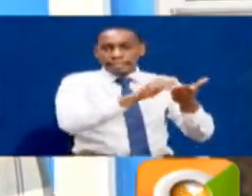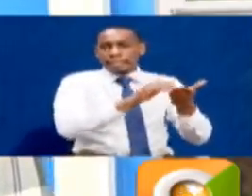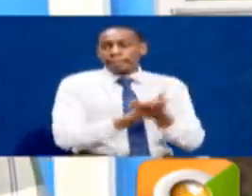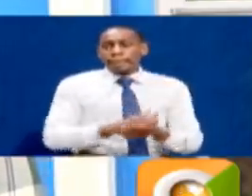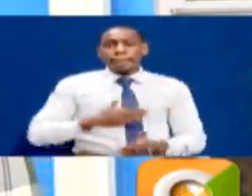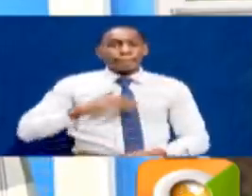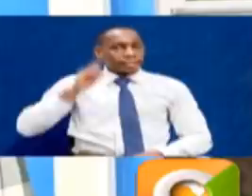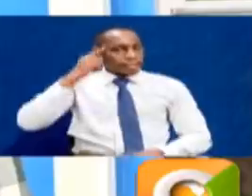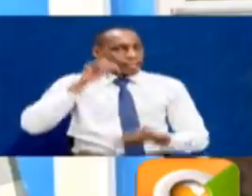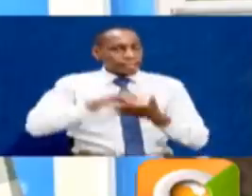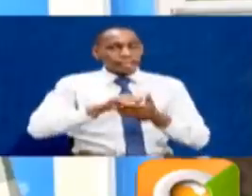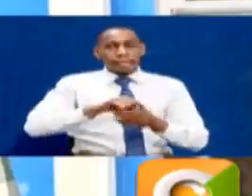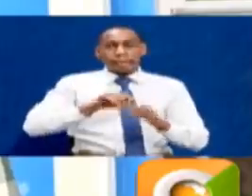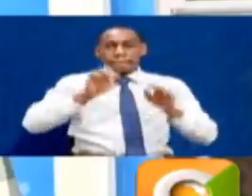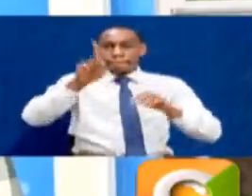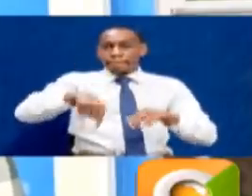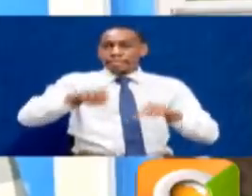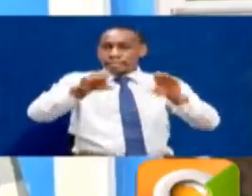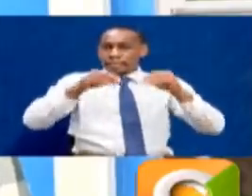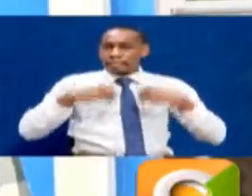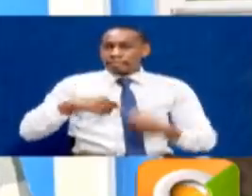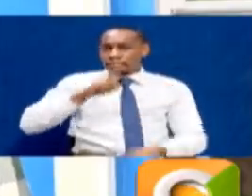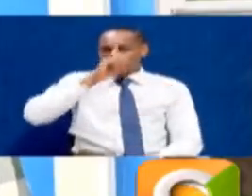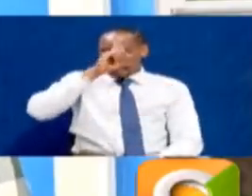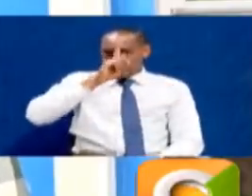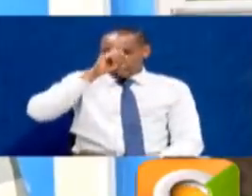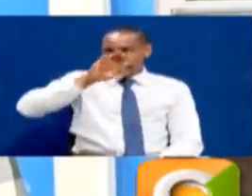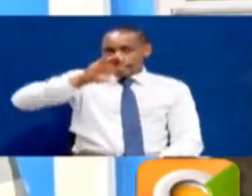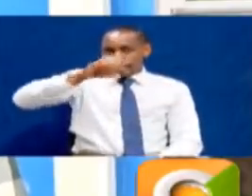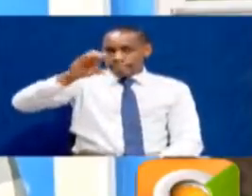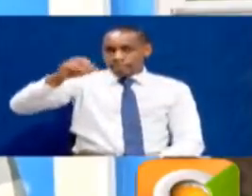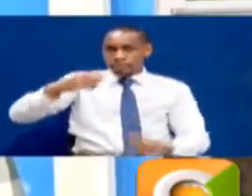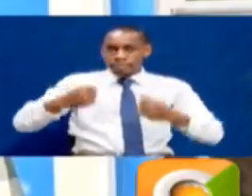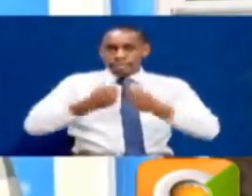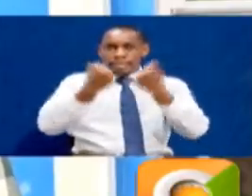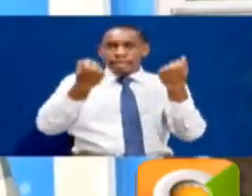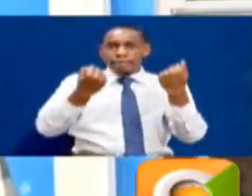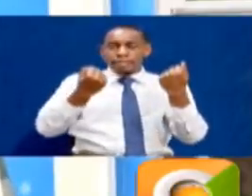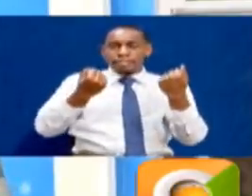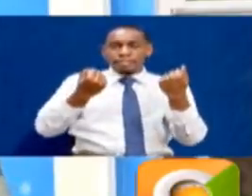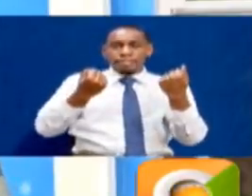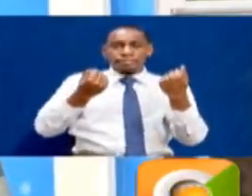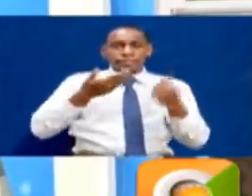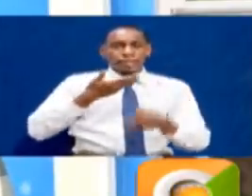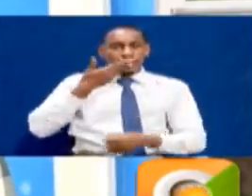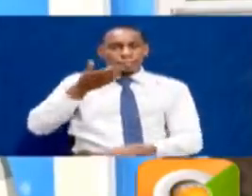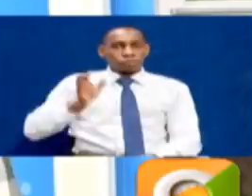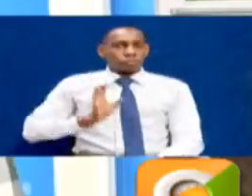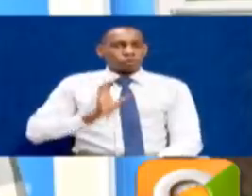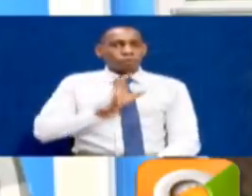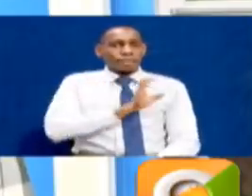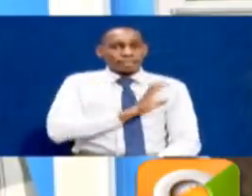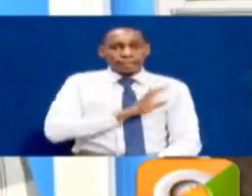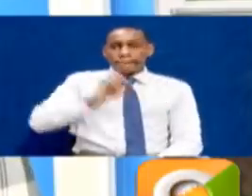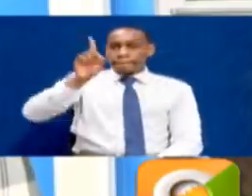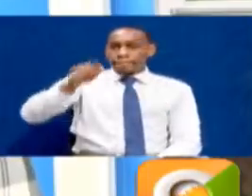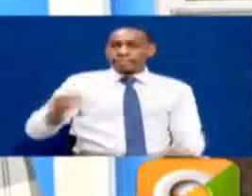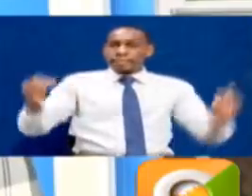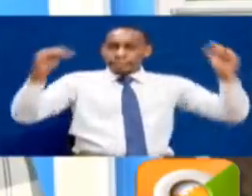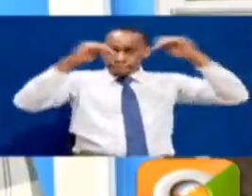This, I think, should be taken very seriously. The county emergency response committees need to